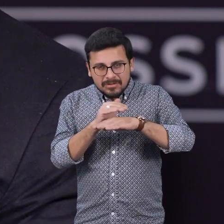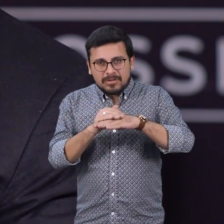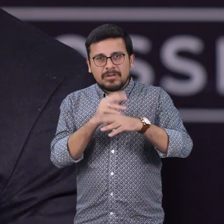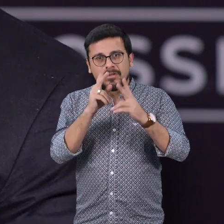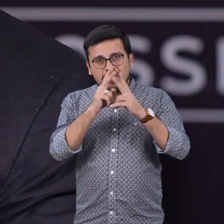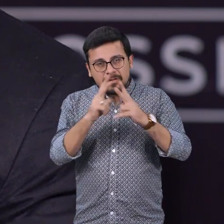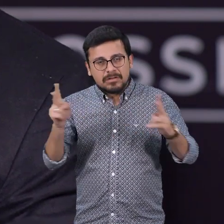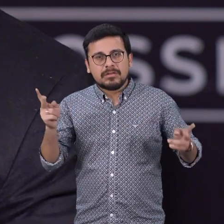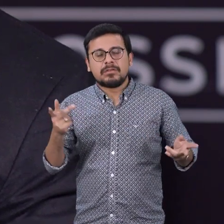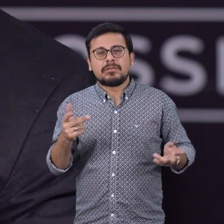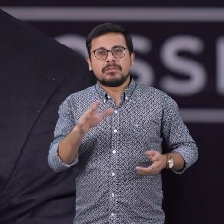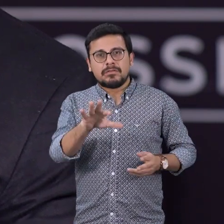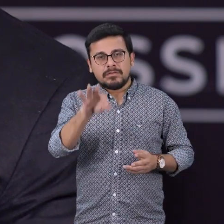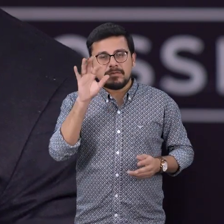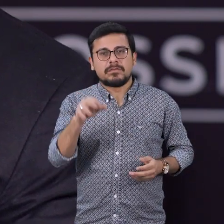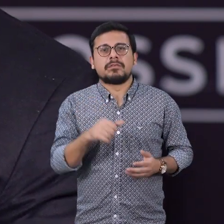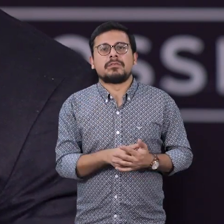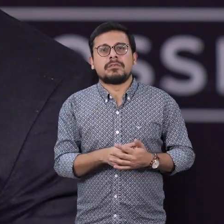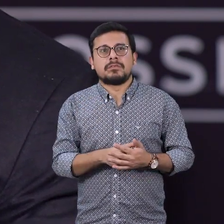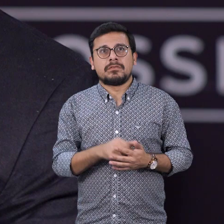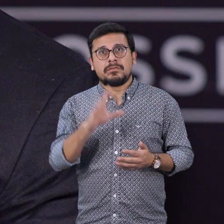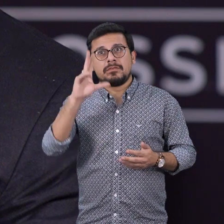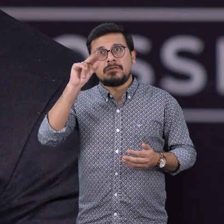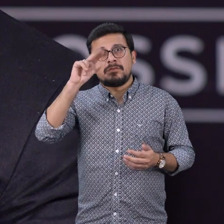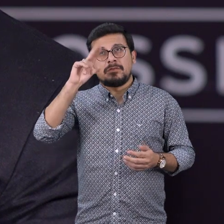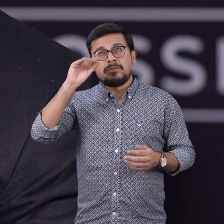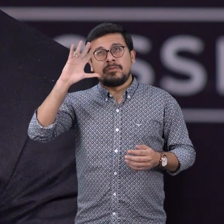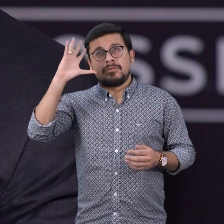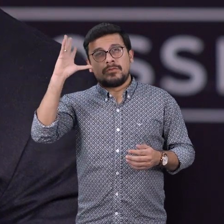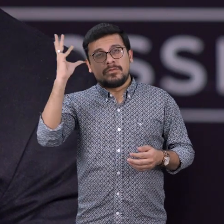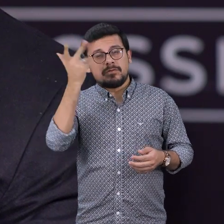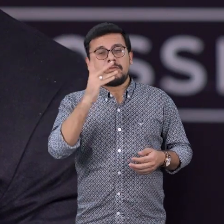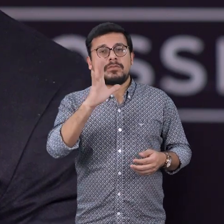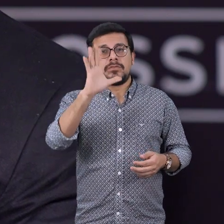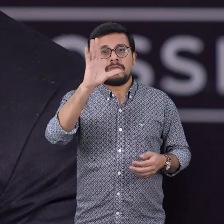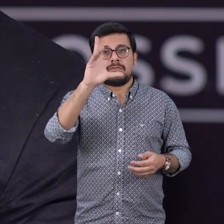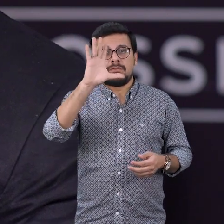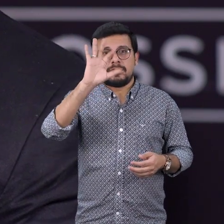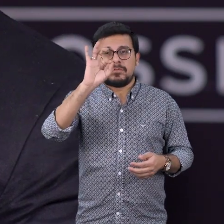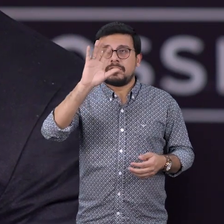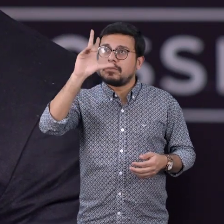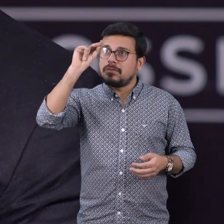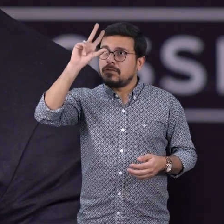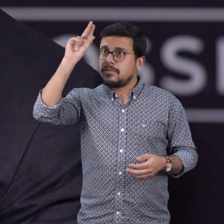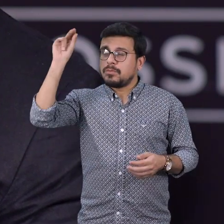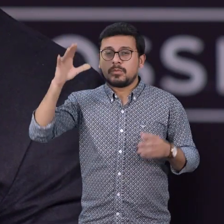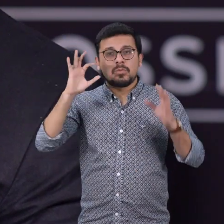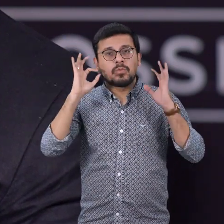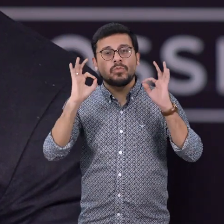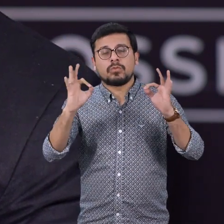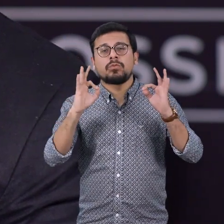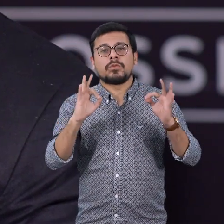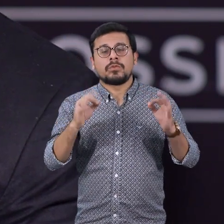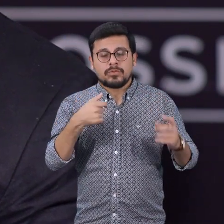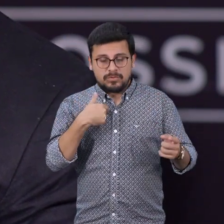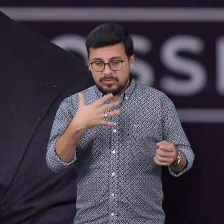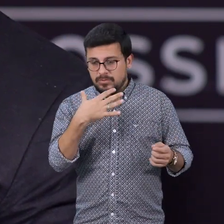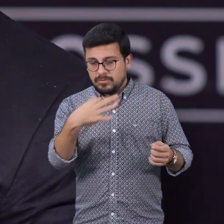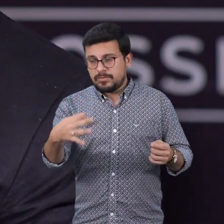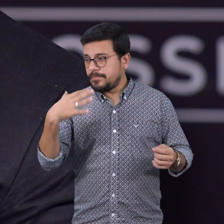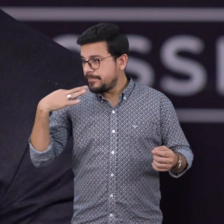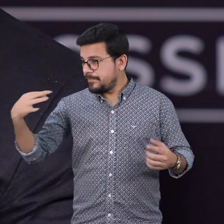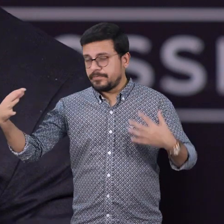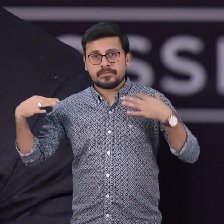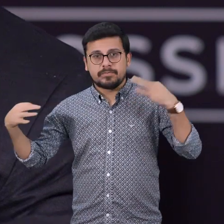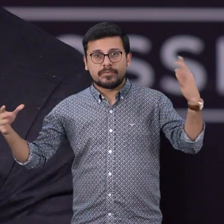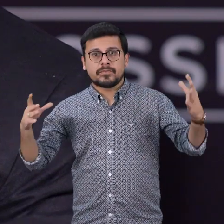they selected 50 people from all across the South Asia, and I was, alhamdulillah, one of them, representing Pakistan